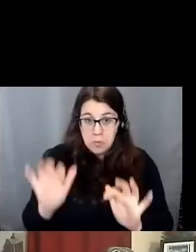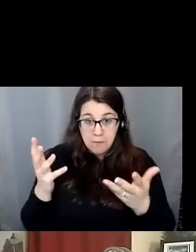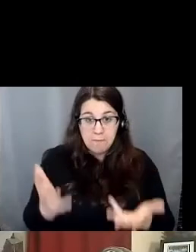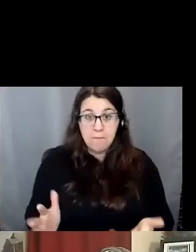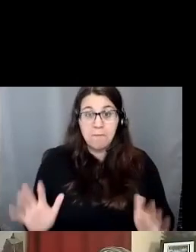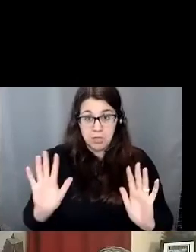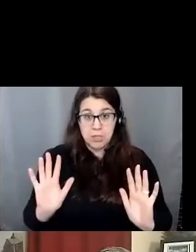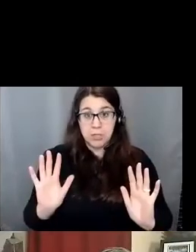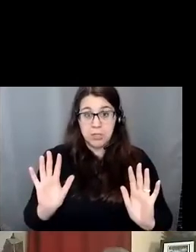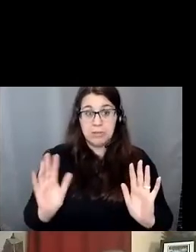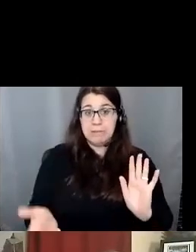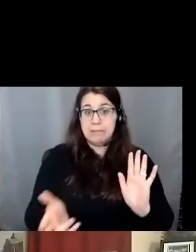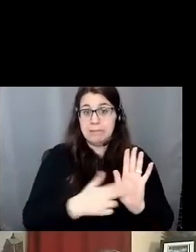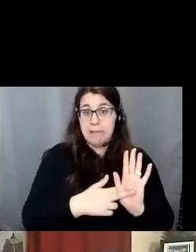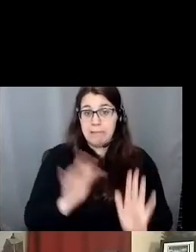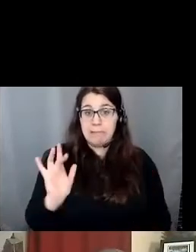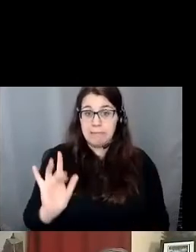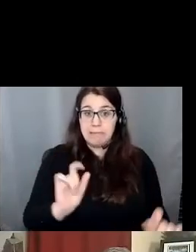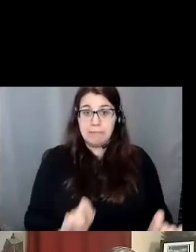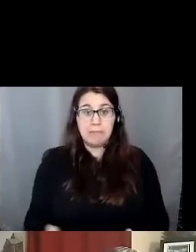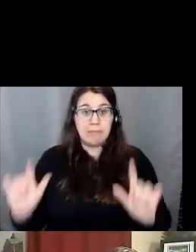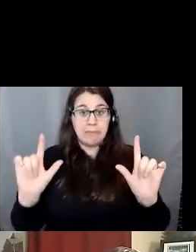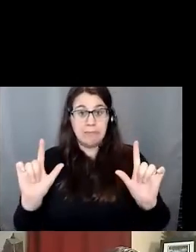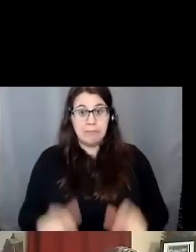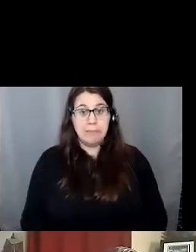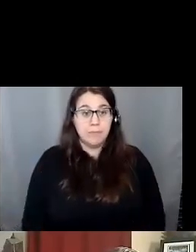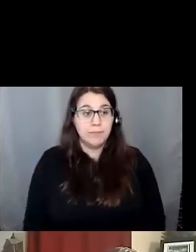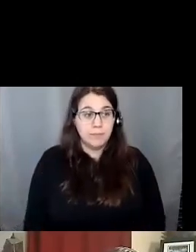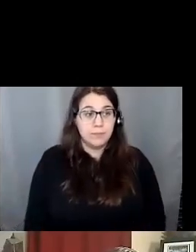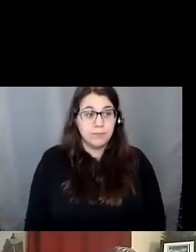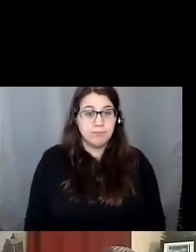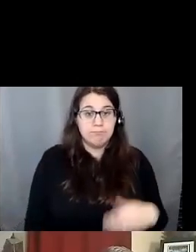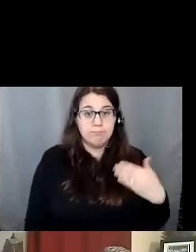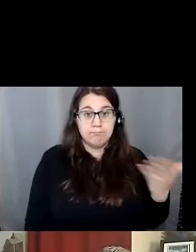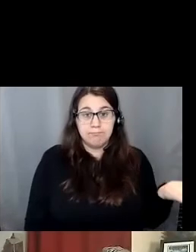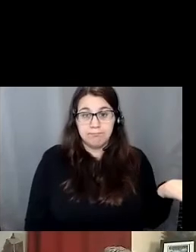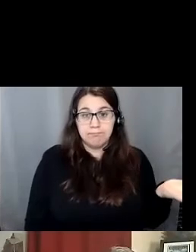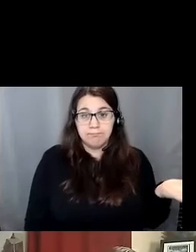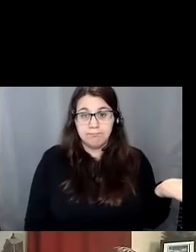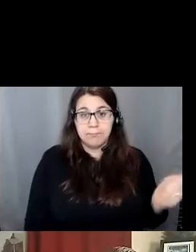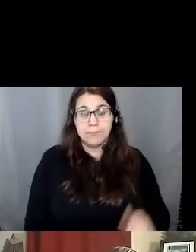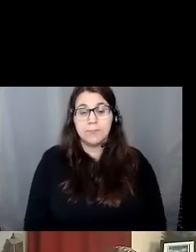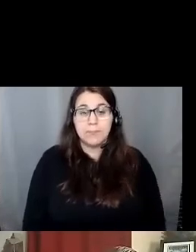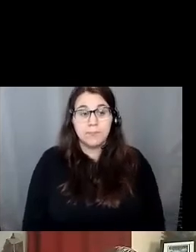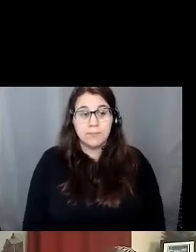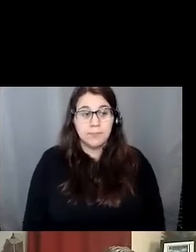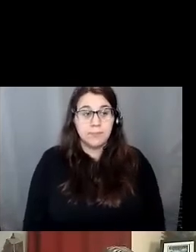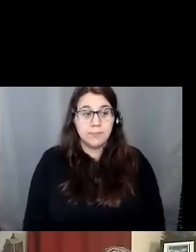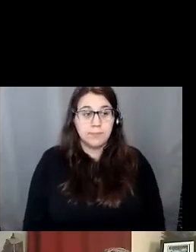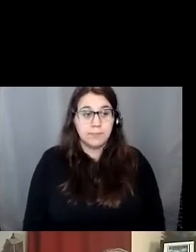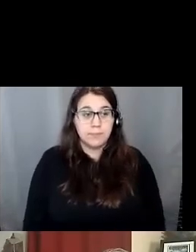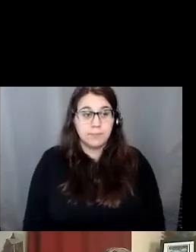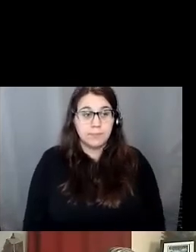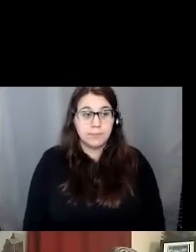ahead and click sign in, you'll jump right into the system. The first screen that we come to is what we